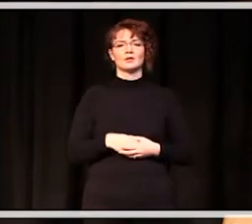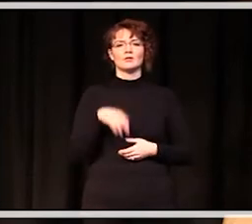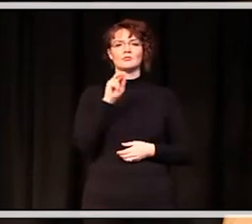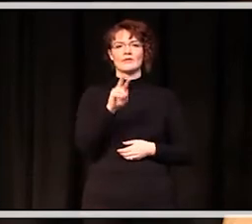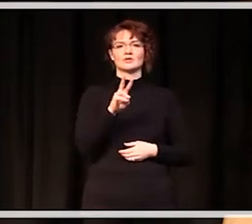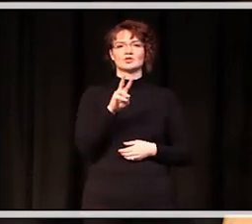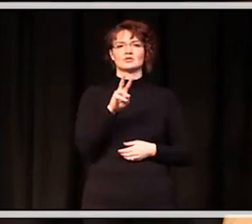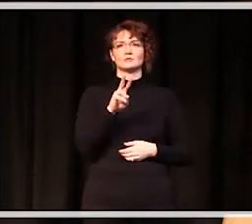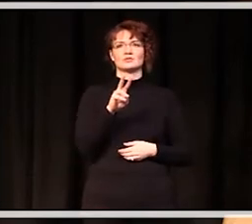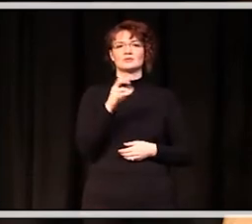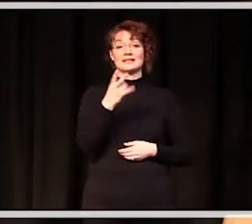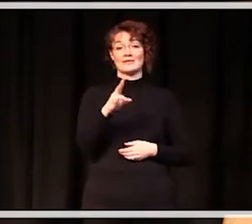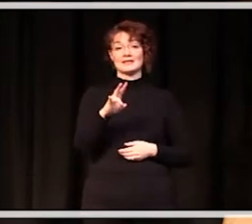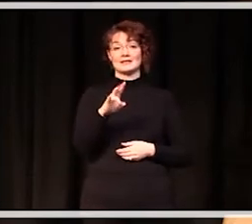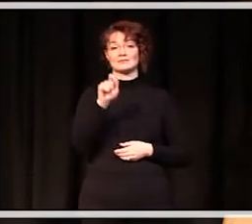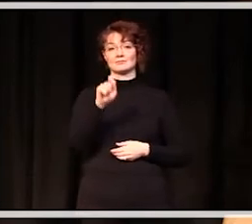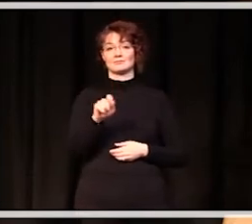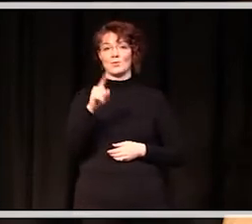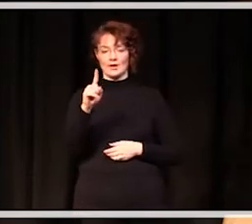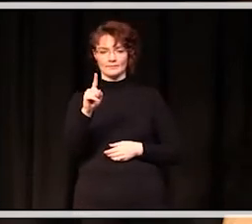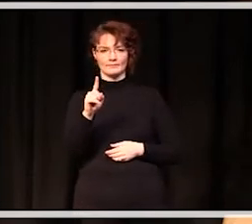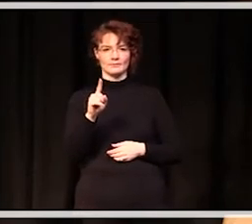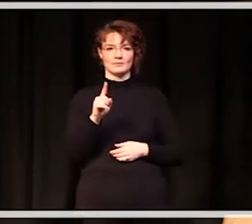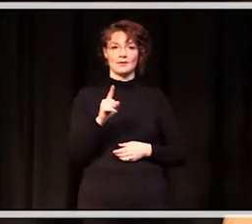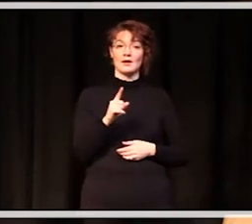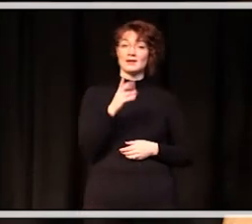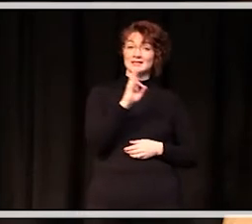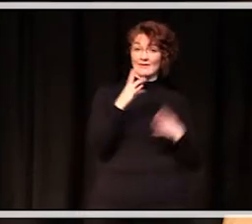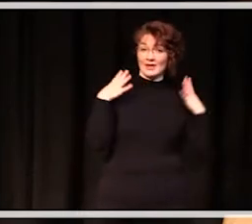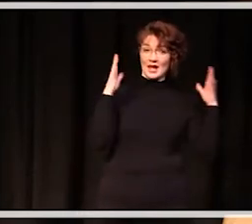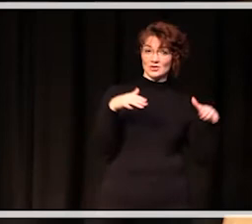17, verse 1, one of the seven angels who had